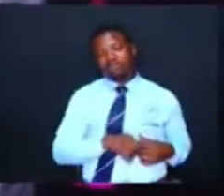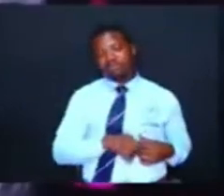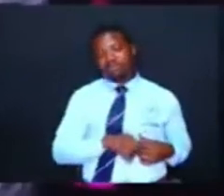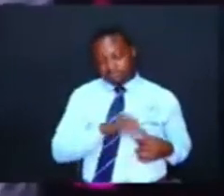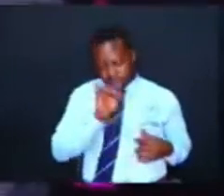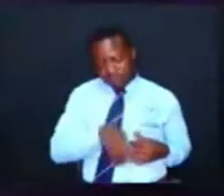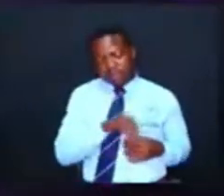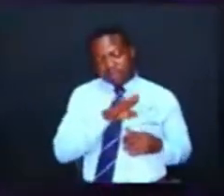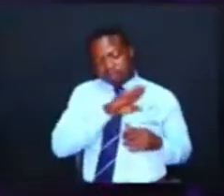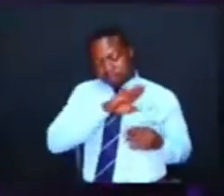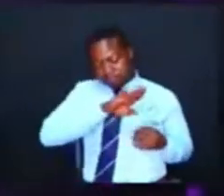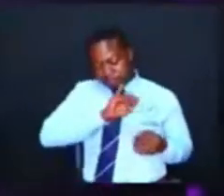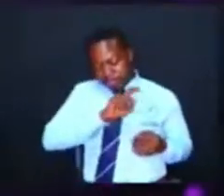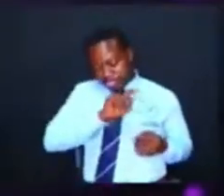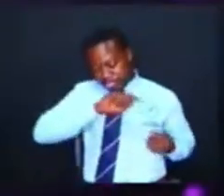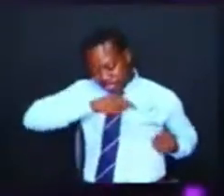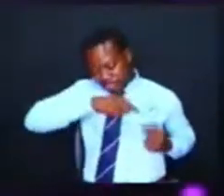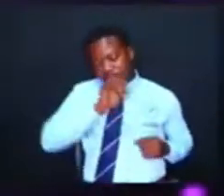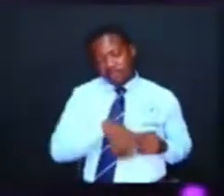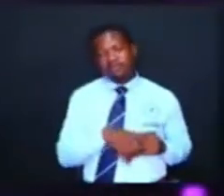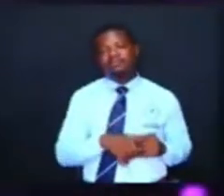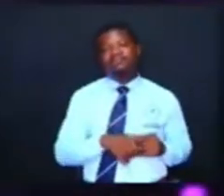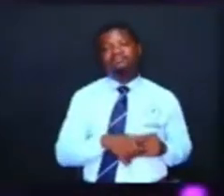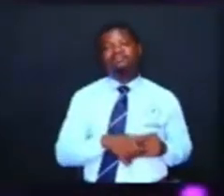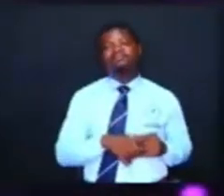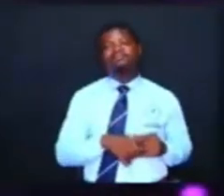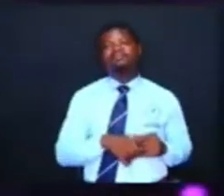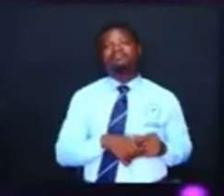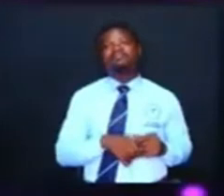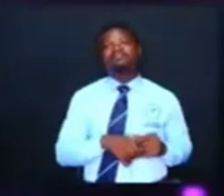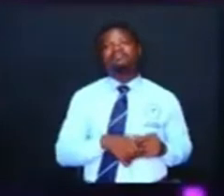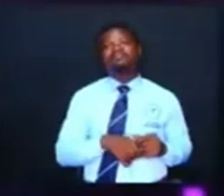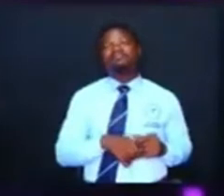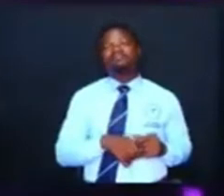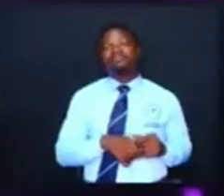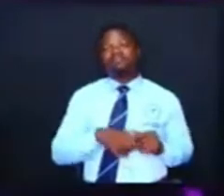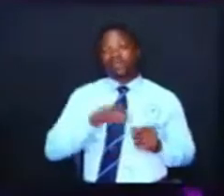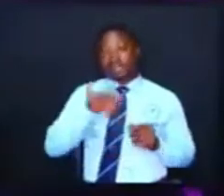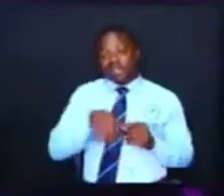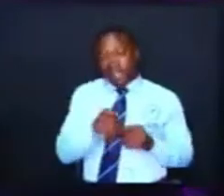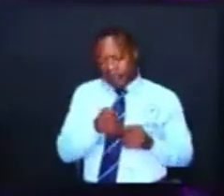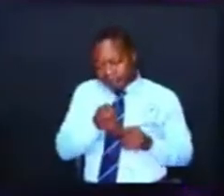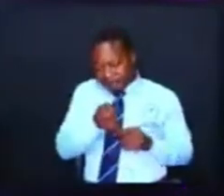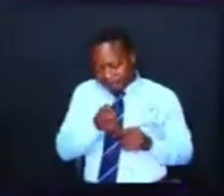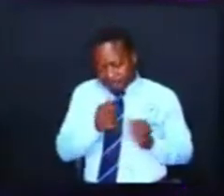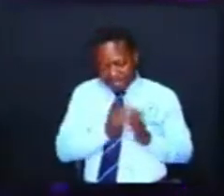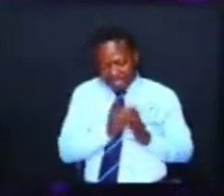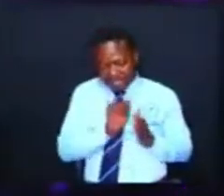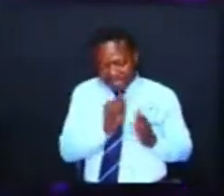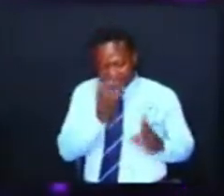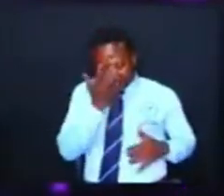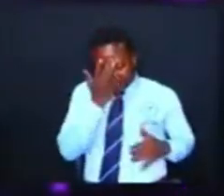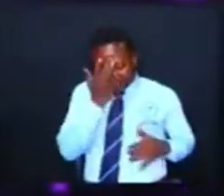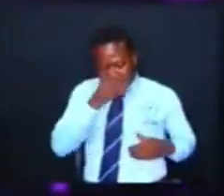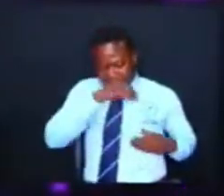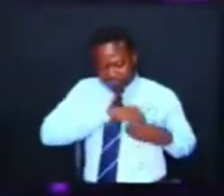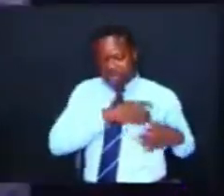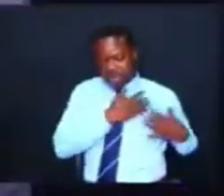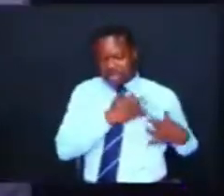heart. And that bitterness is a malady that attacks the human heart. Now,